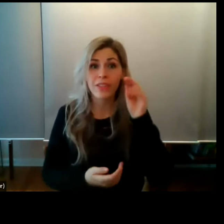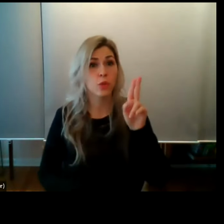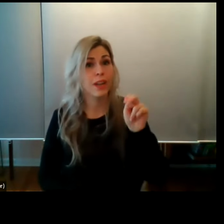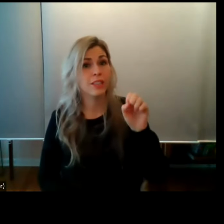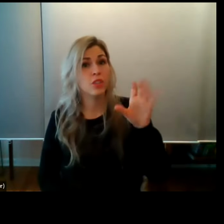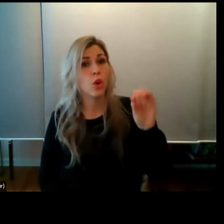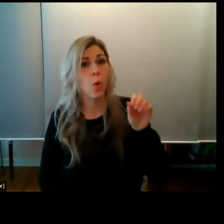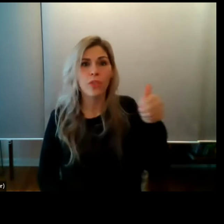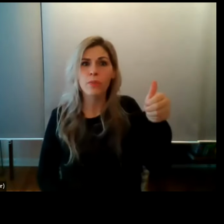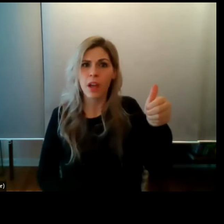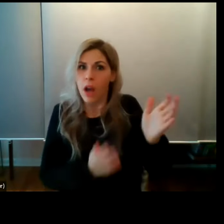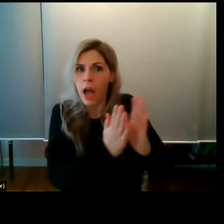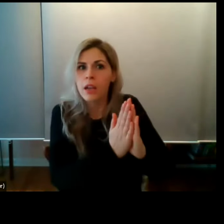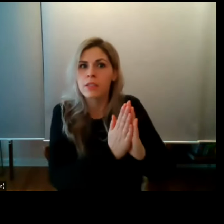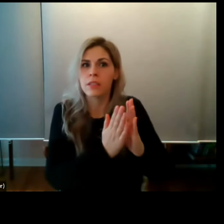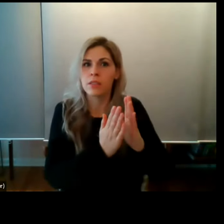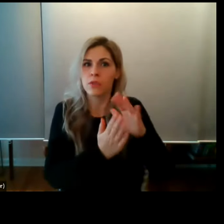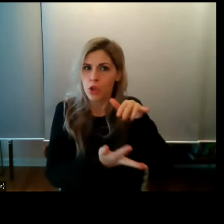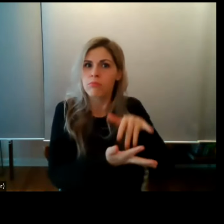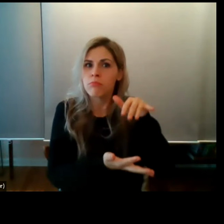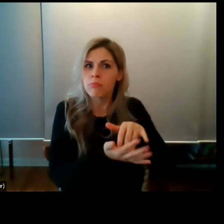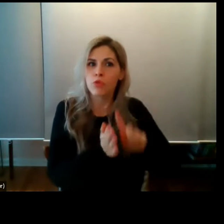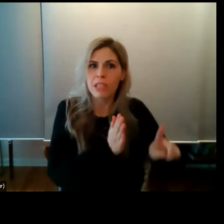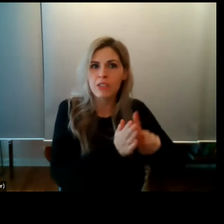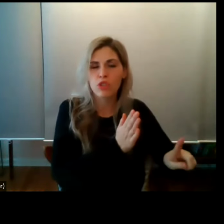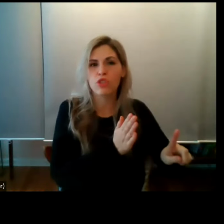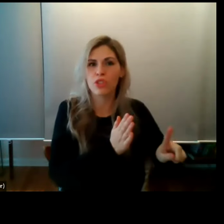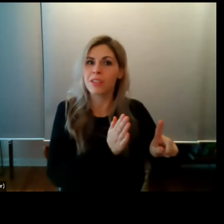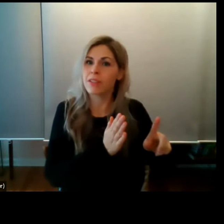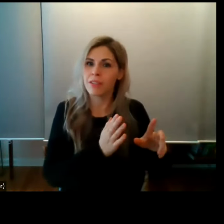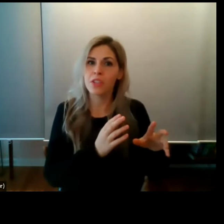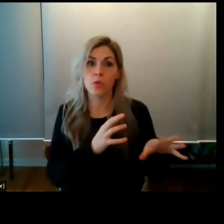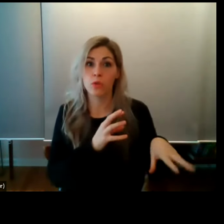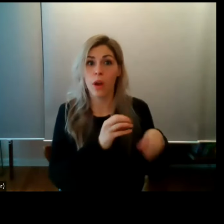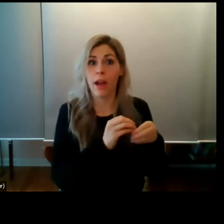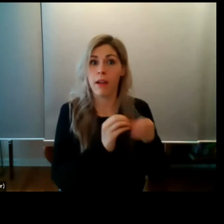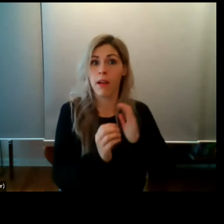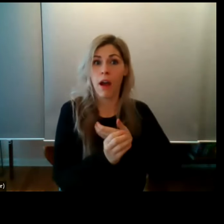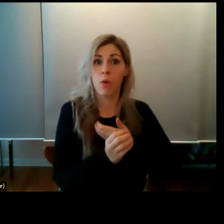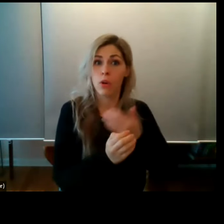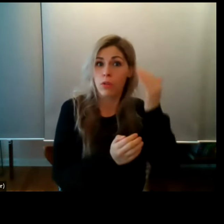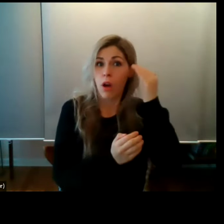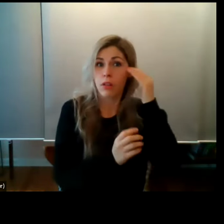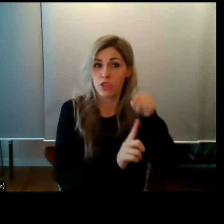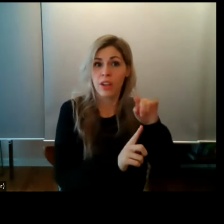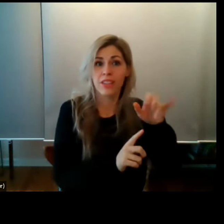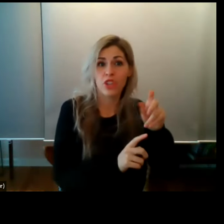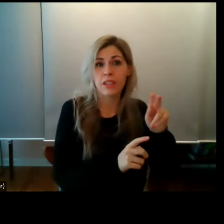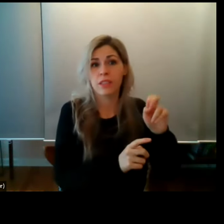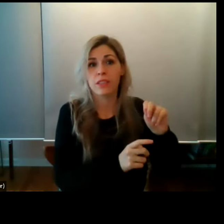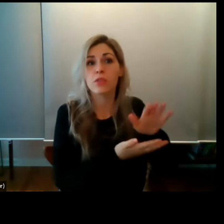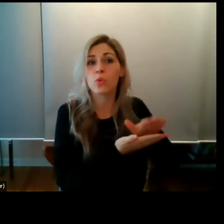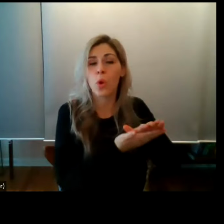study build off and connect to the Jackson School's expertise in disability inclusion, but that the Disability Inclusive